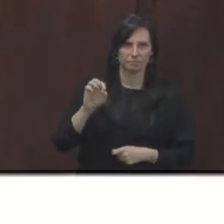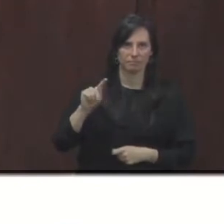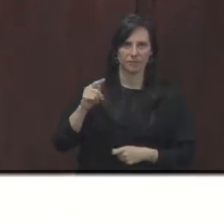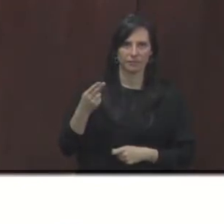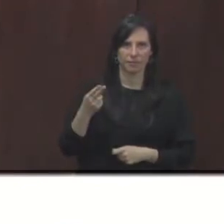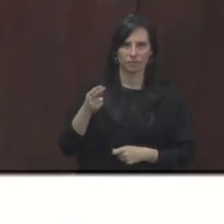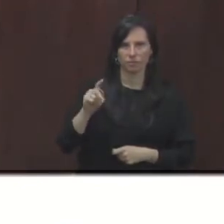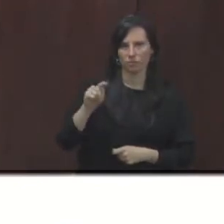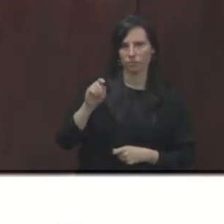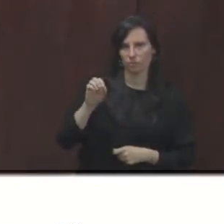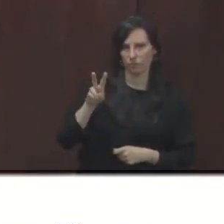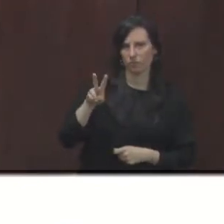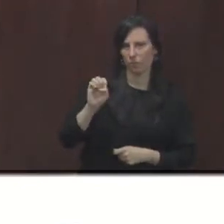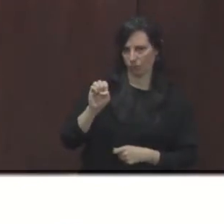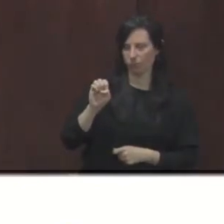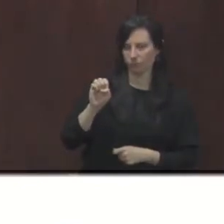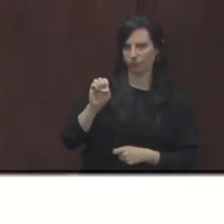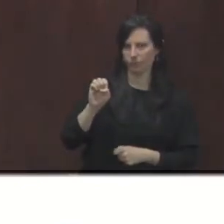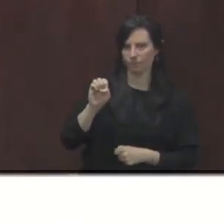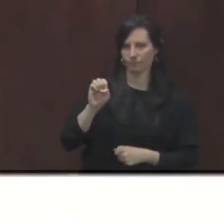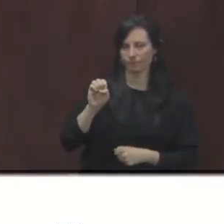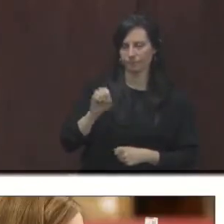Good afternoon, Fletch Tove.